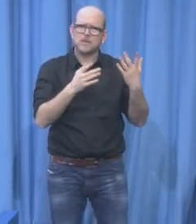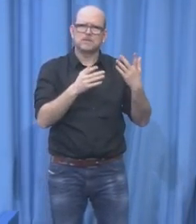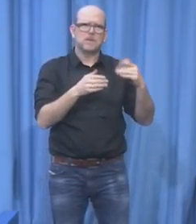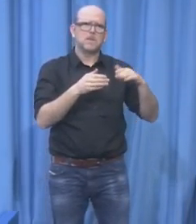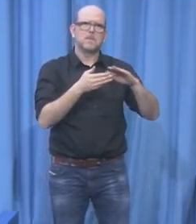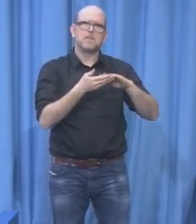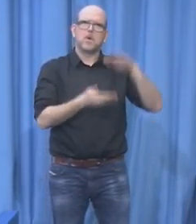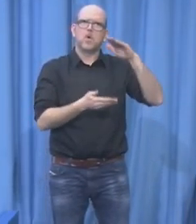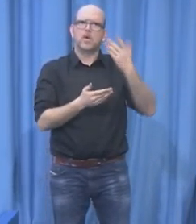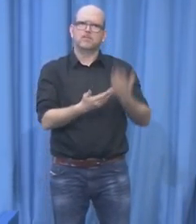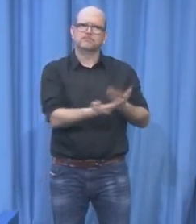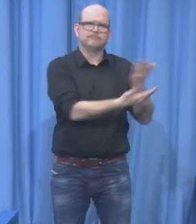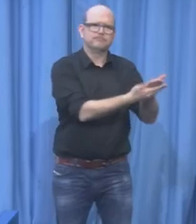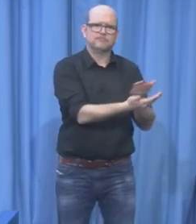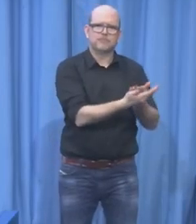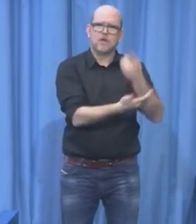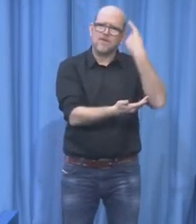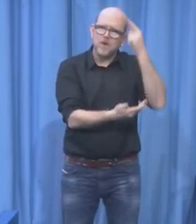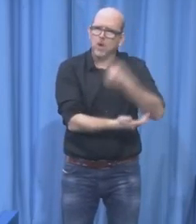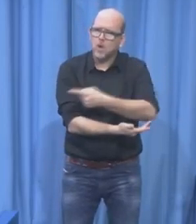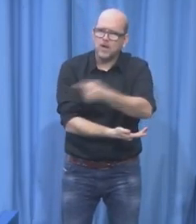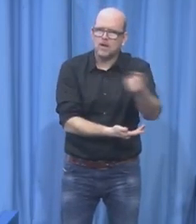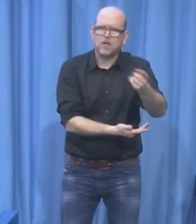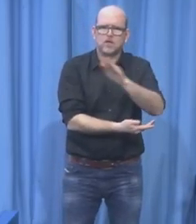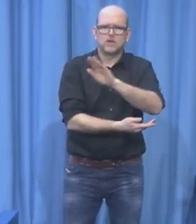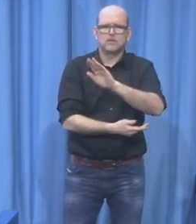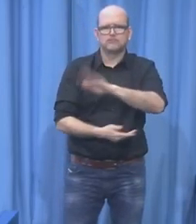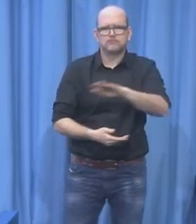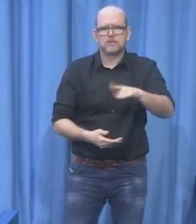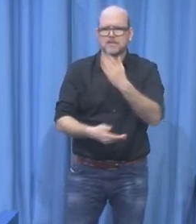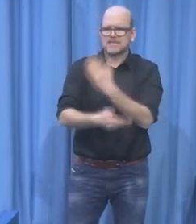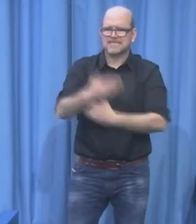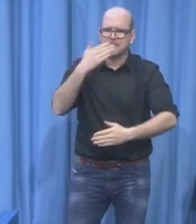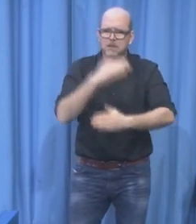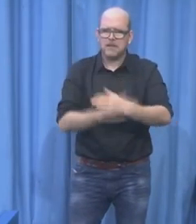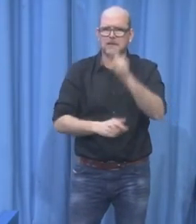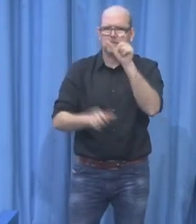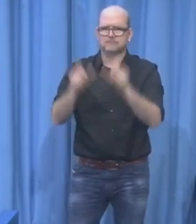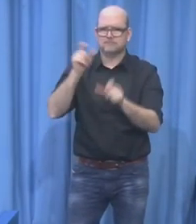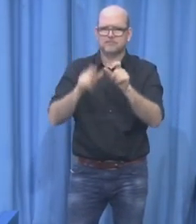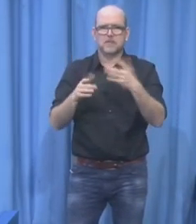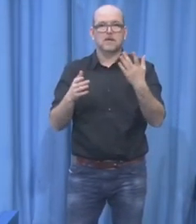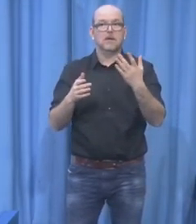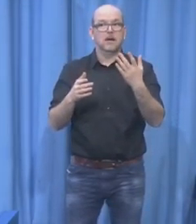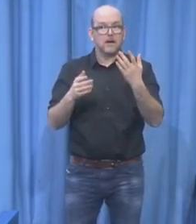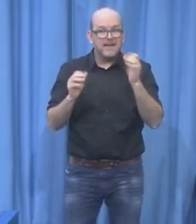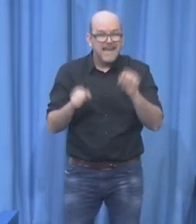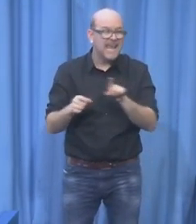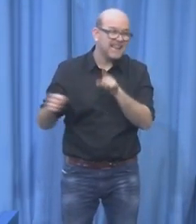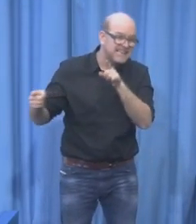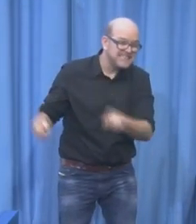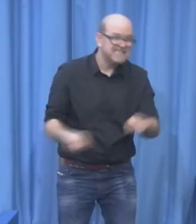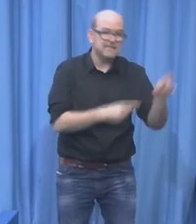2013, CARE approached NACE General Hospital, which would be a medium-sized hospital in the community of Kildare. And